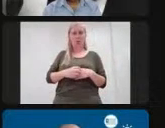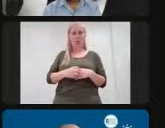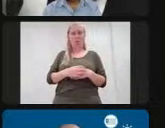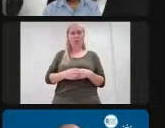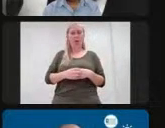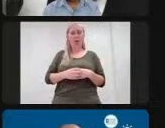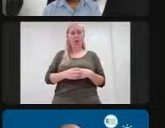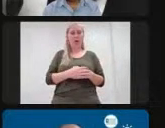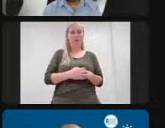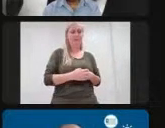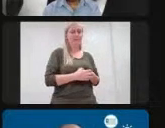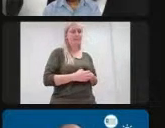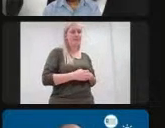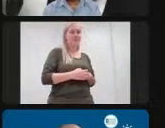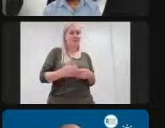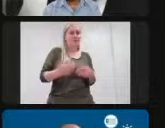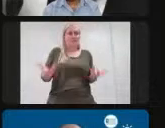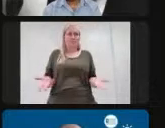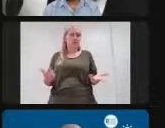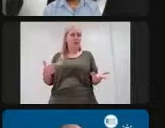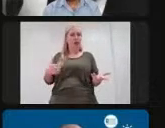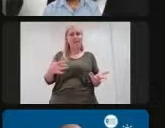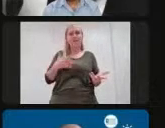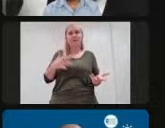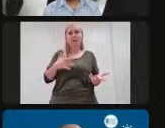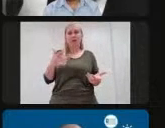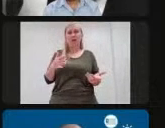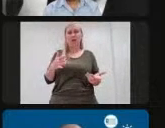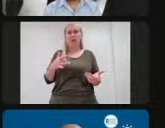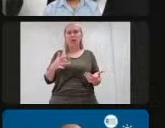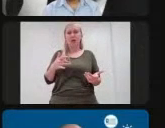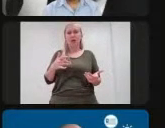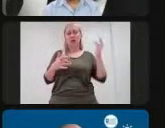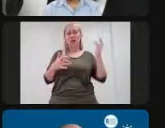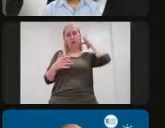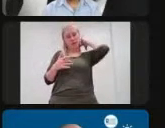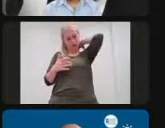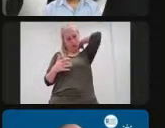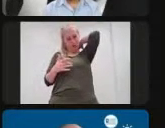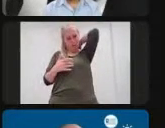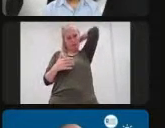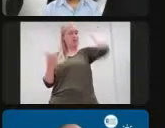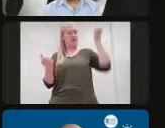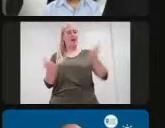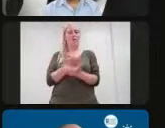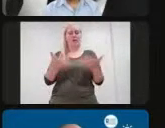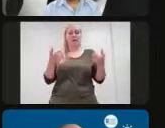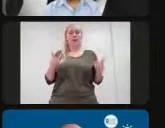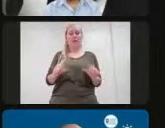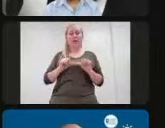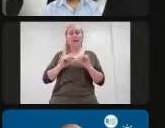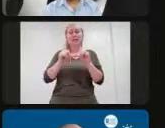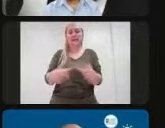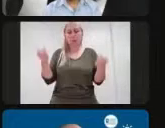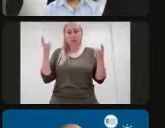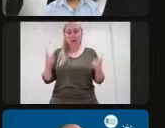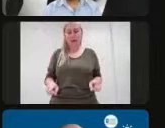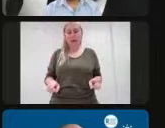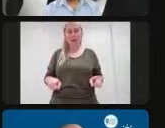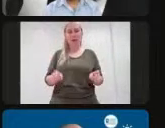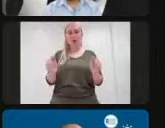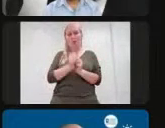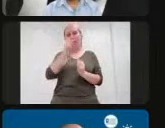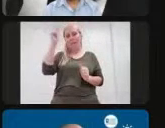And, you know, I do feel that everything has been going on and continues to go on with the